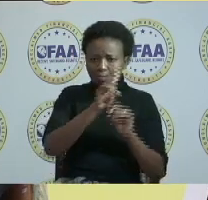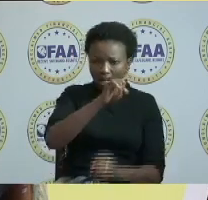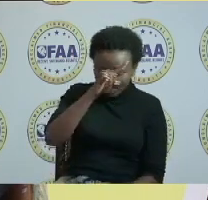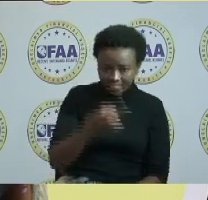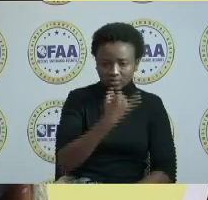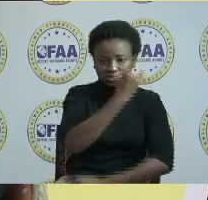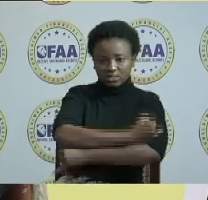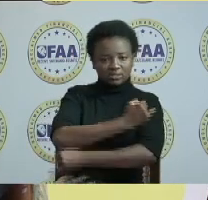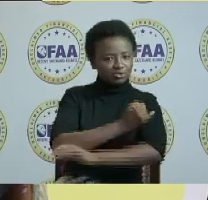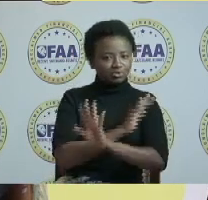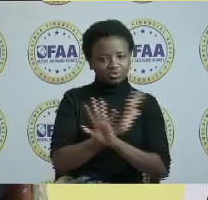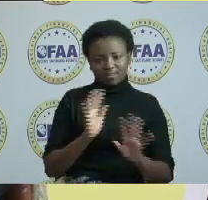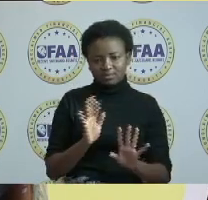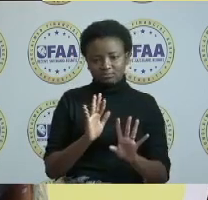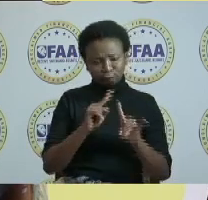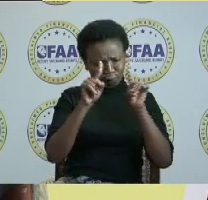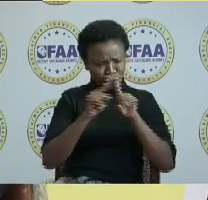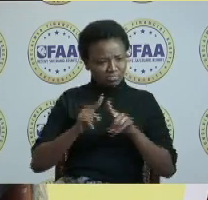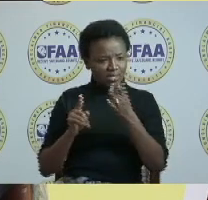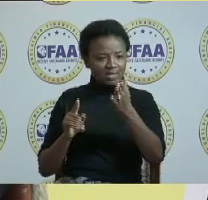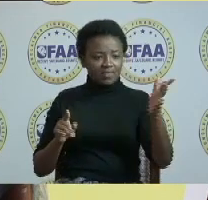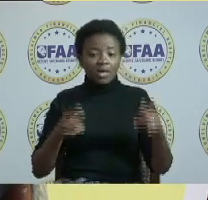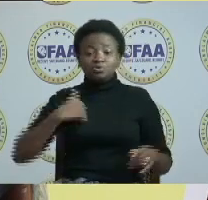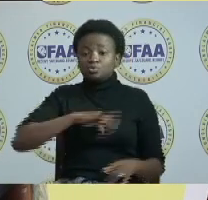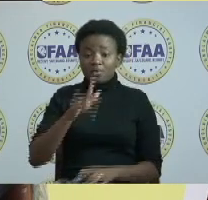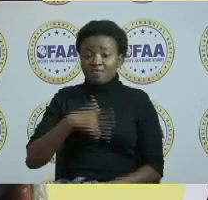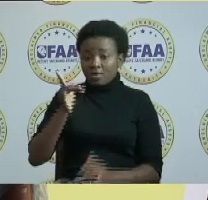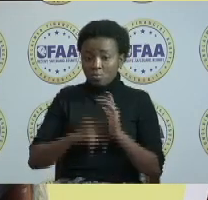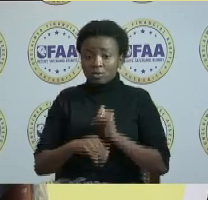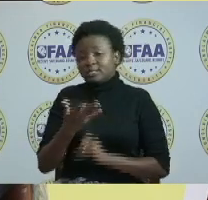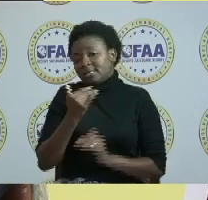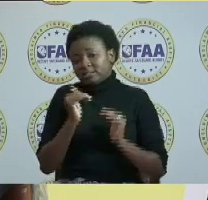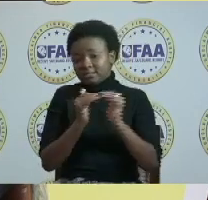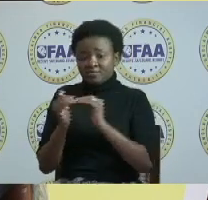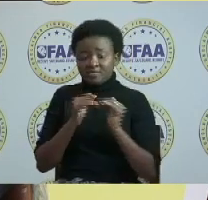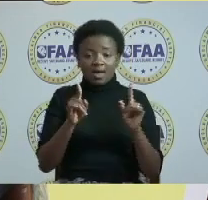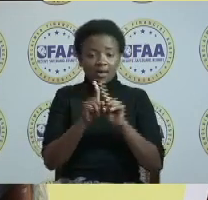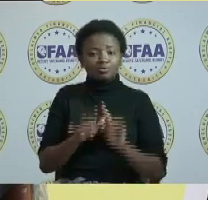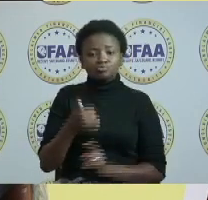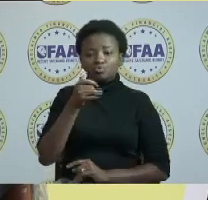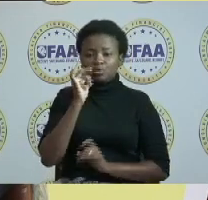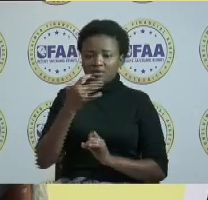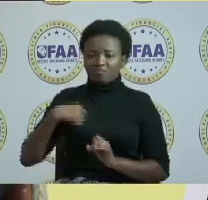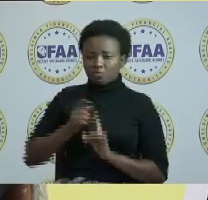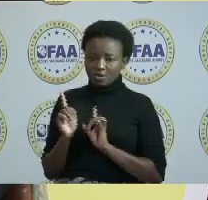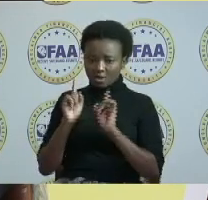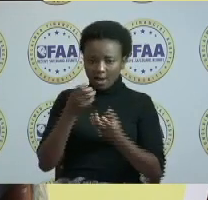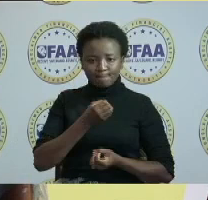1,000 institutions. And we felt it's only fair and good that we come and share with you the journey we have been